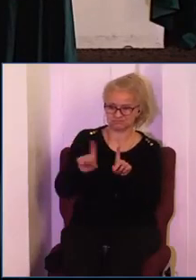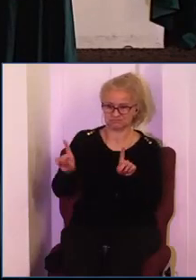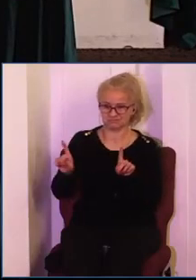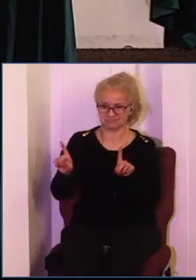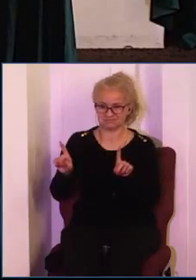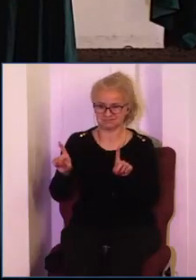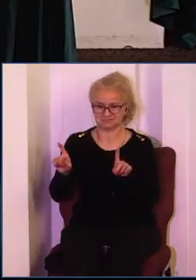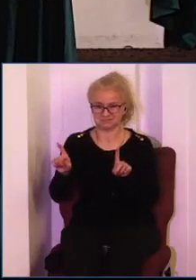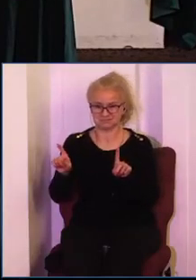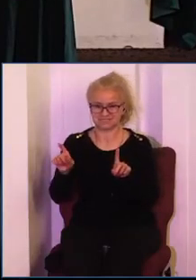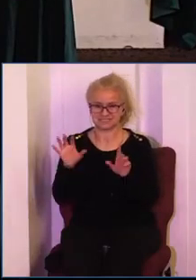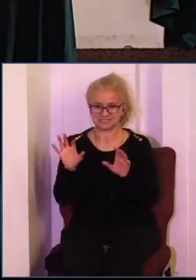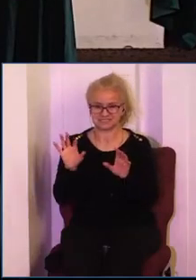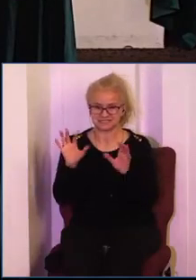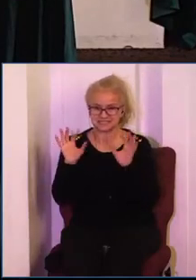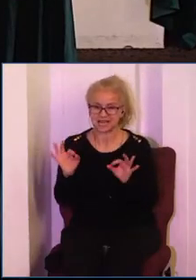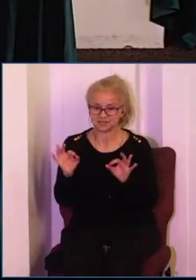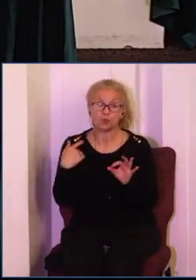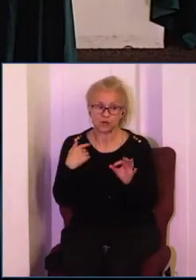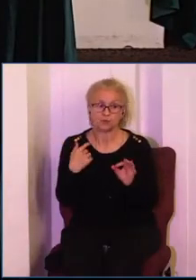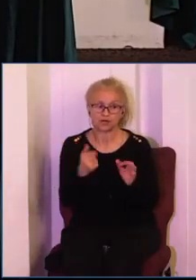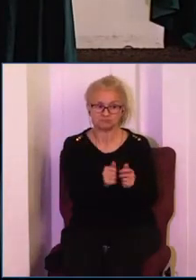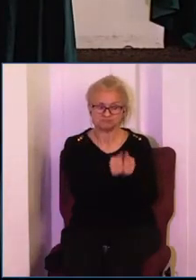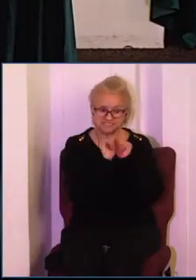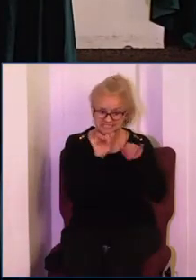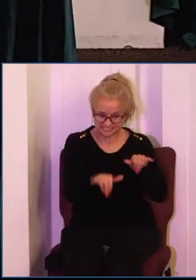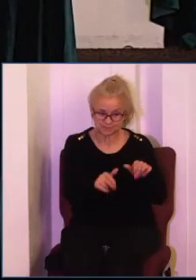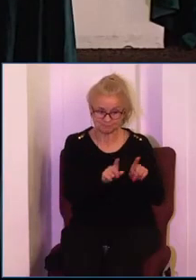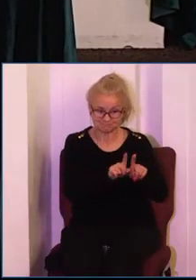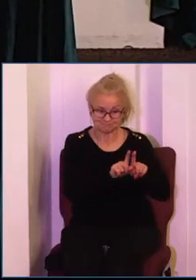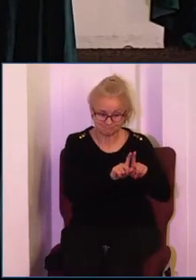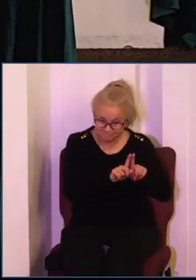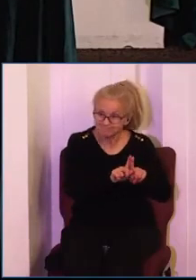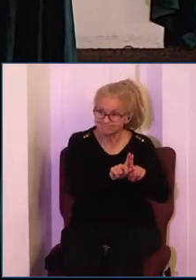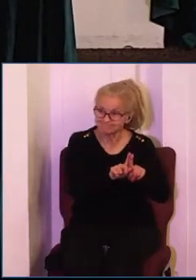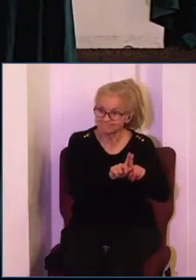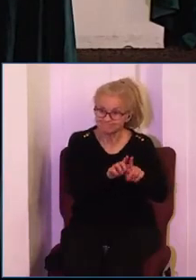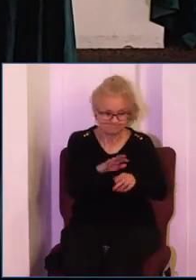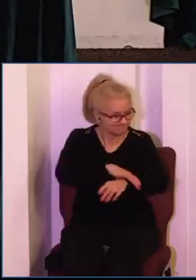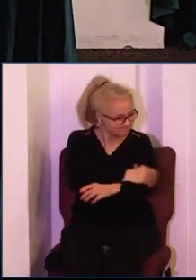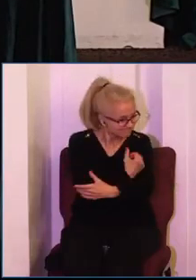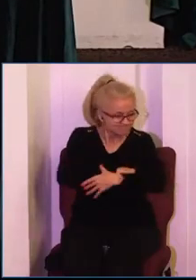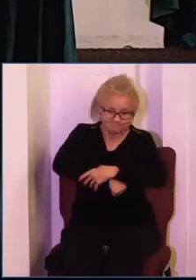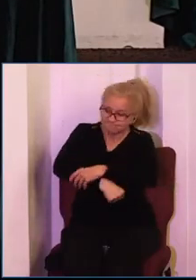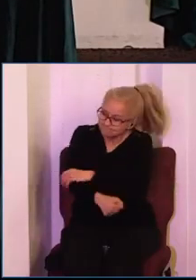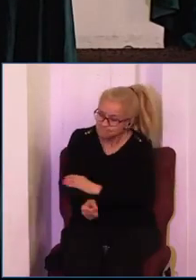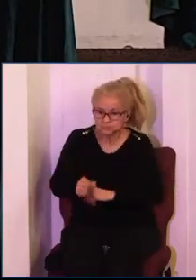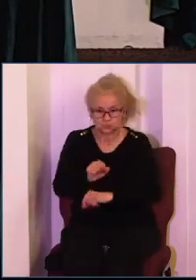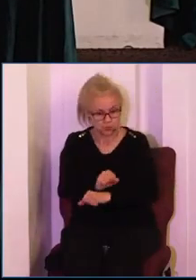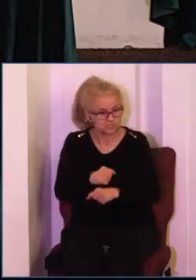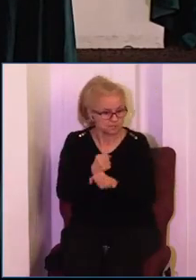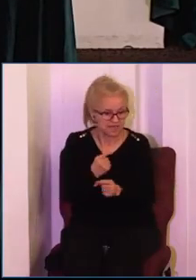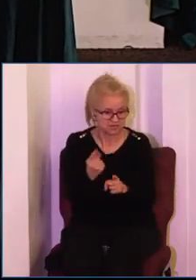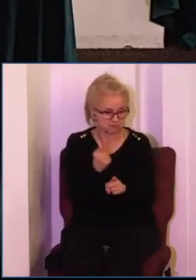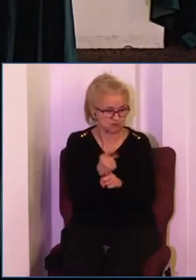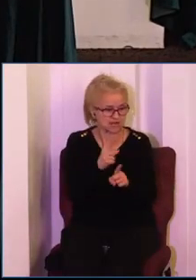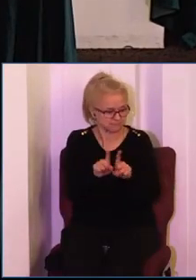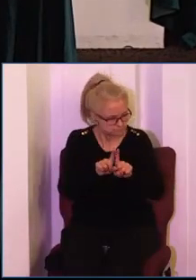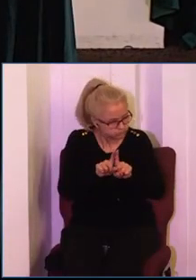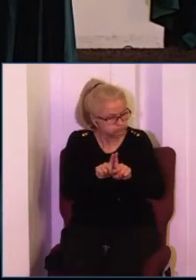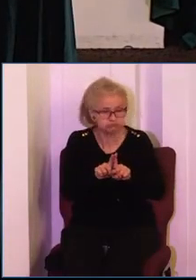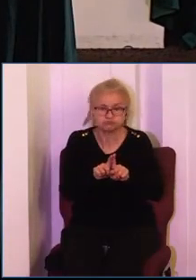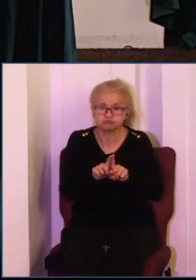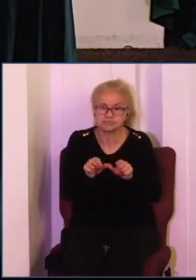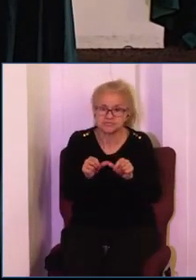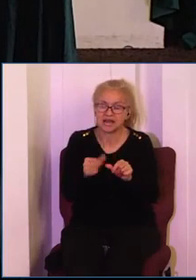it. We're going to make it work. And they really work on it to make it right and to have